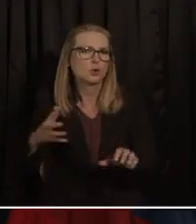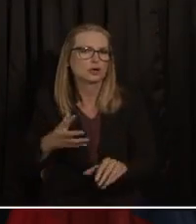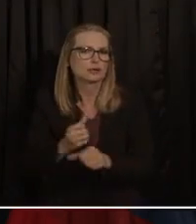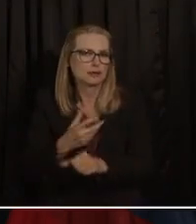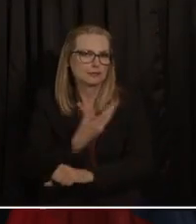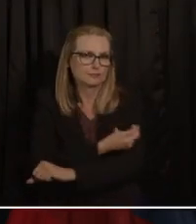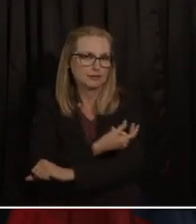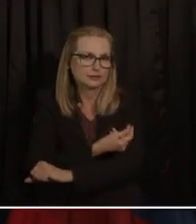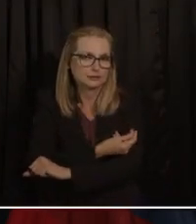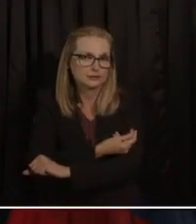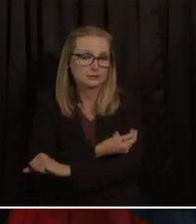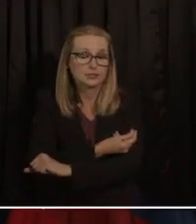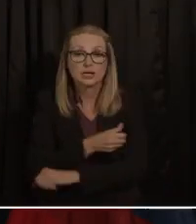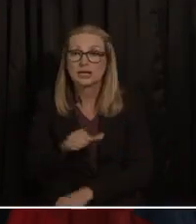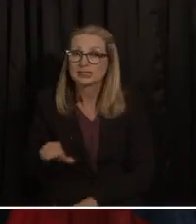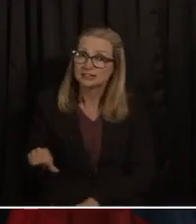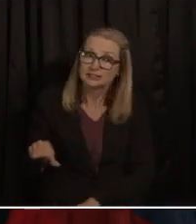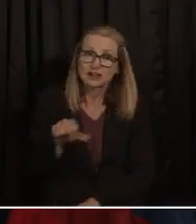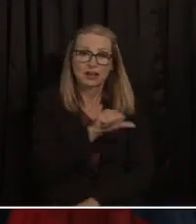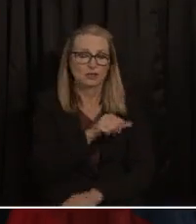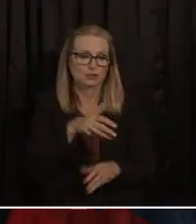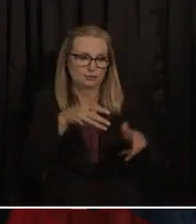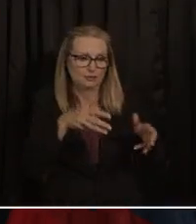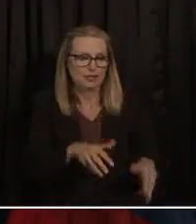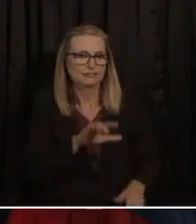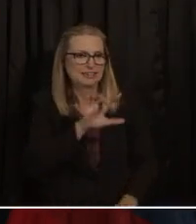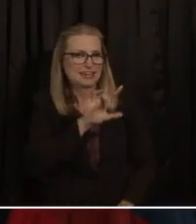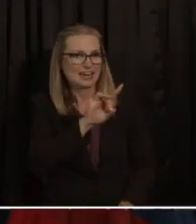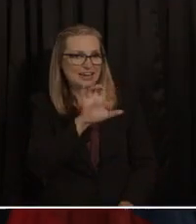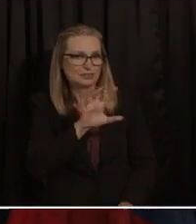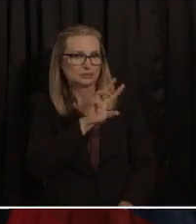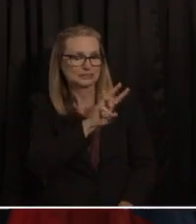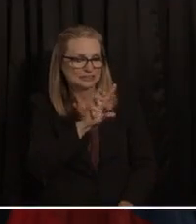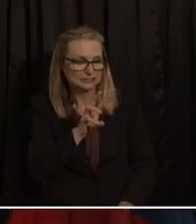And then you have all the rest of the 866, in fact,